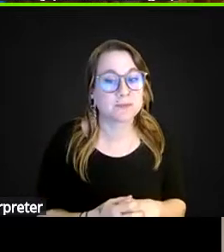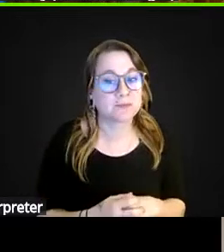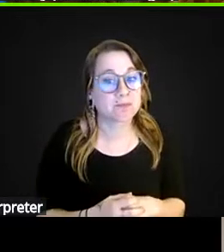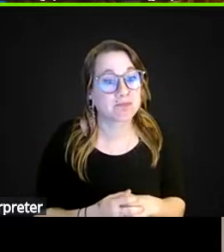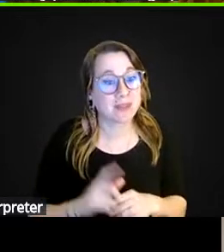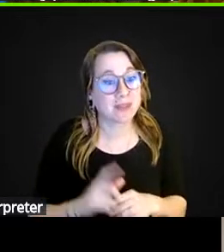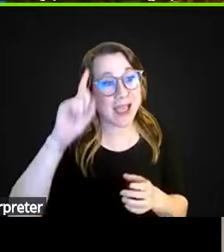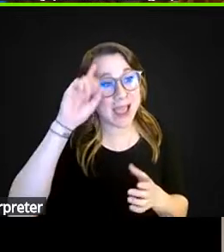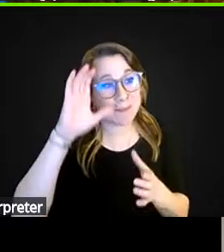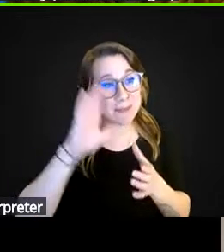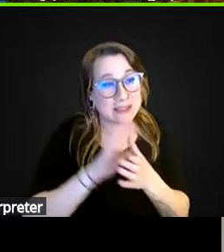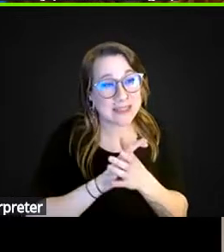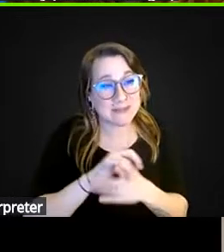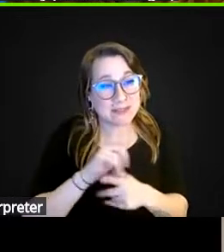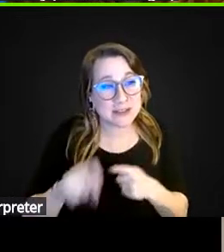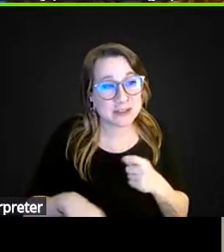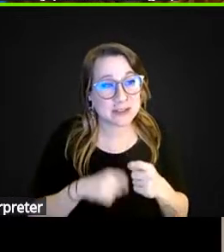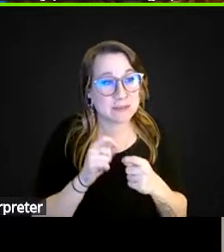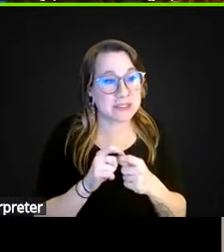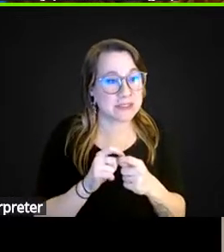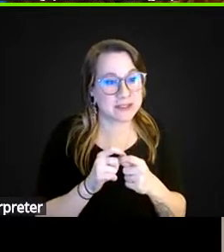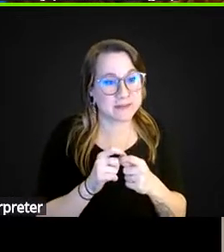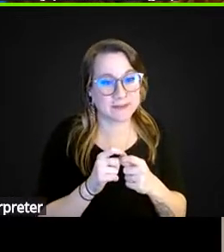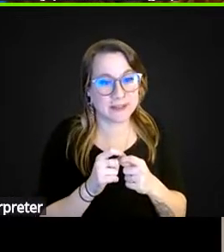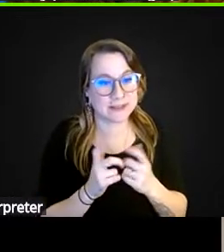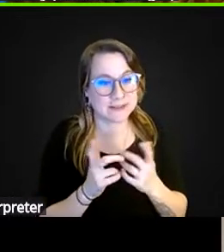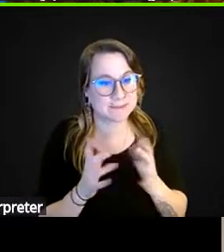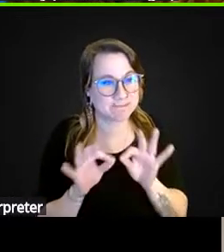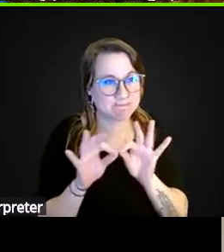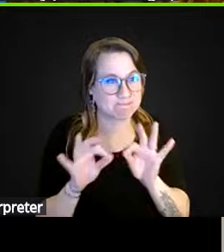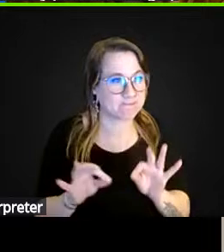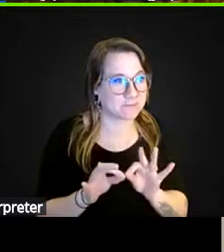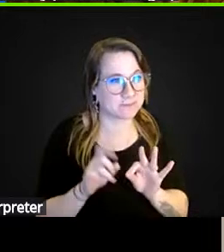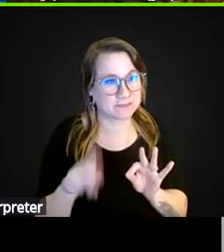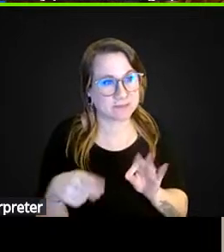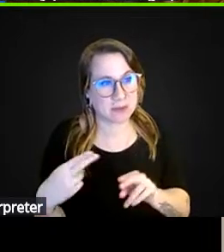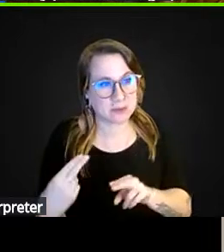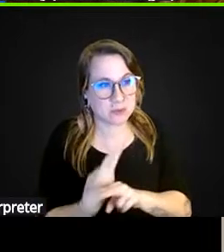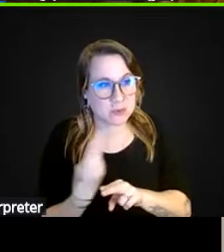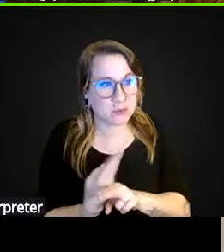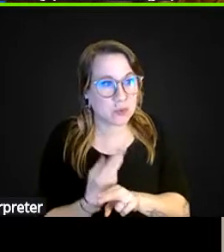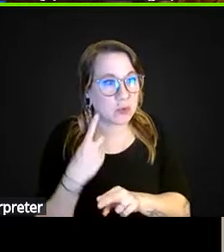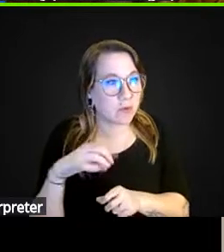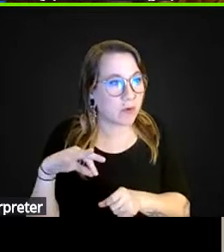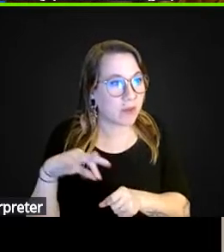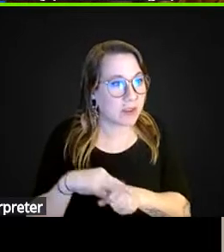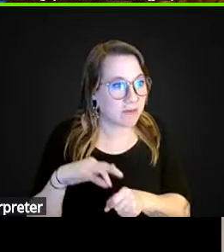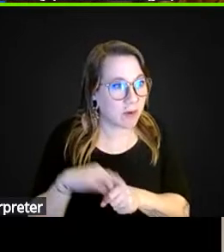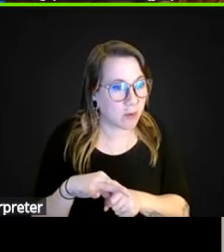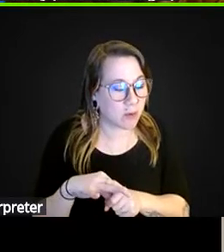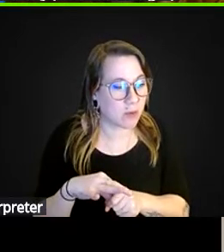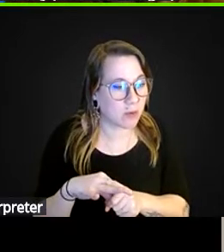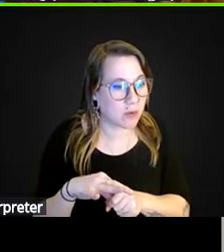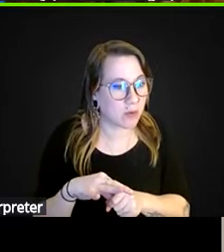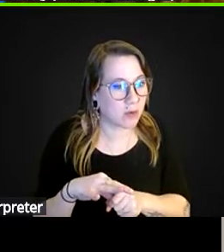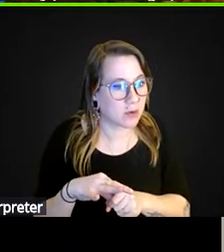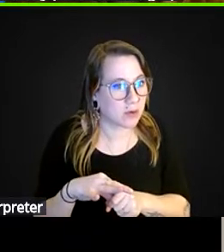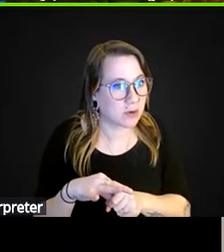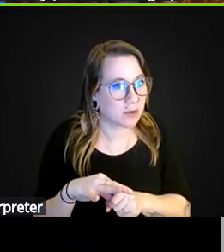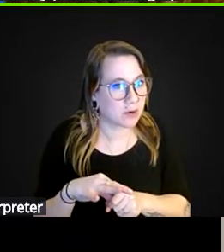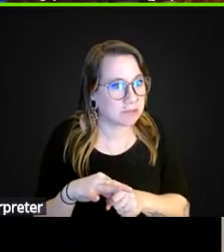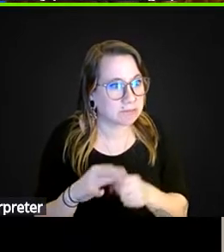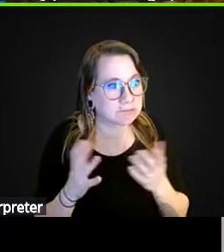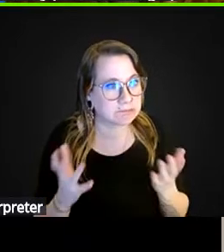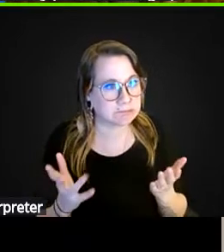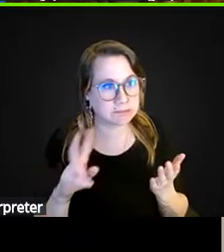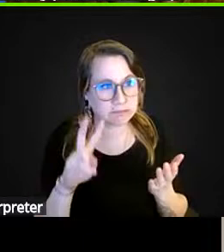there's a specific framework we need to use in order for the vote for that. But let